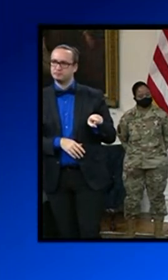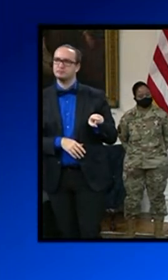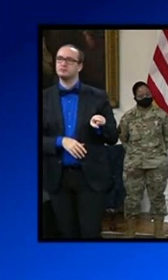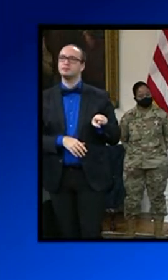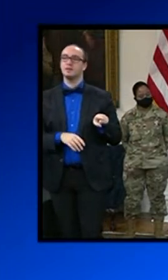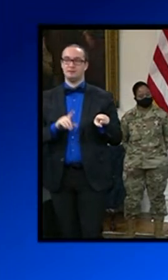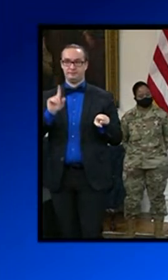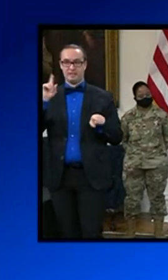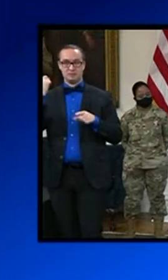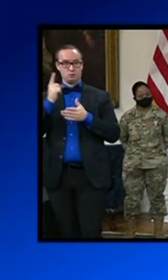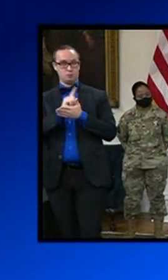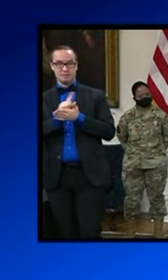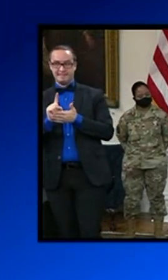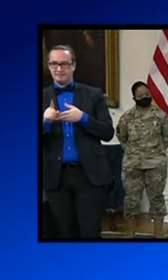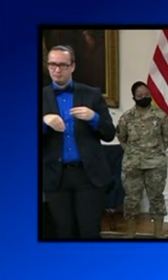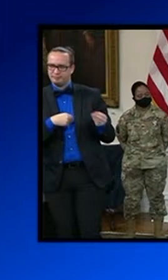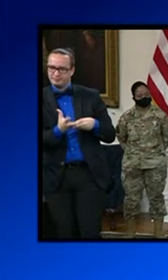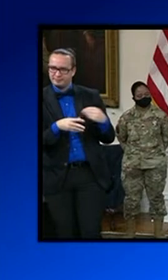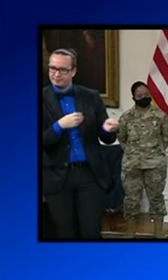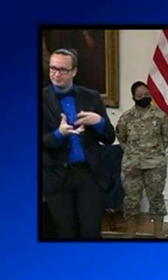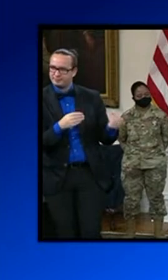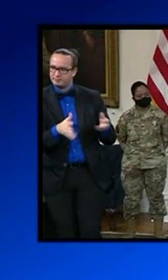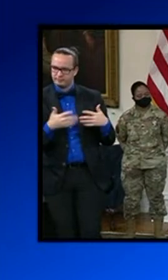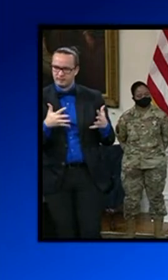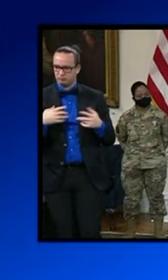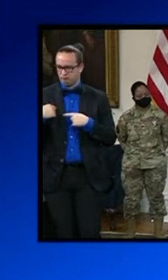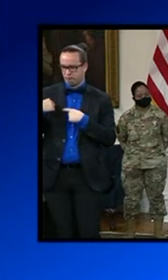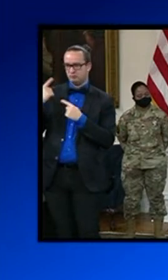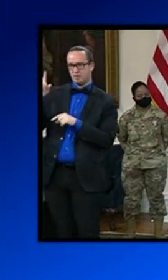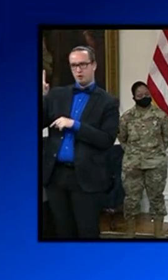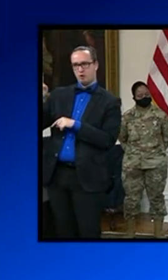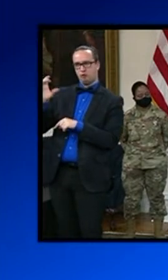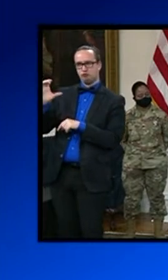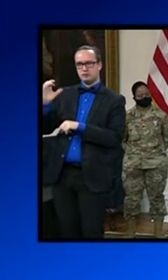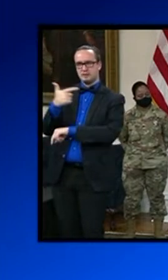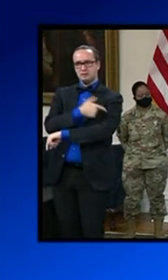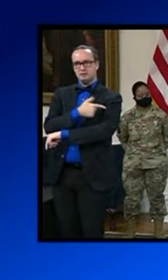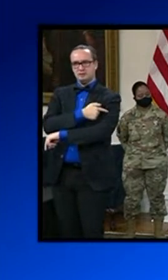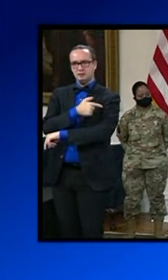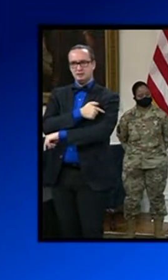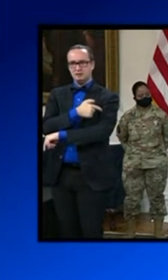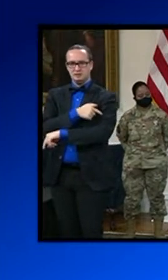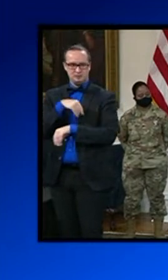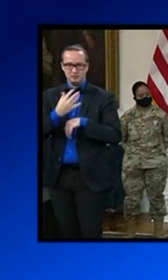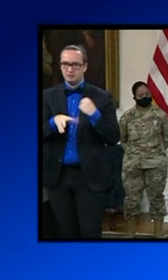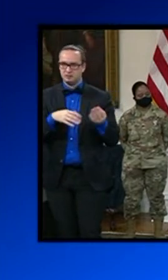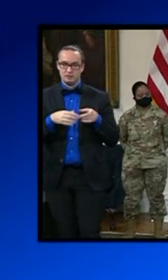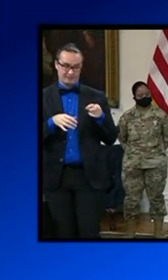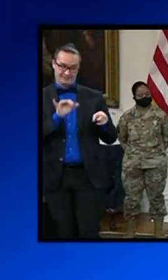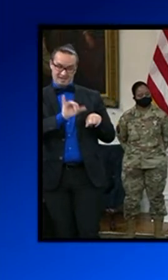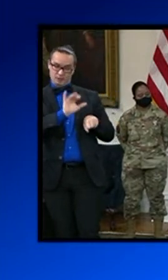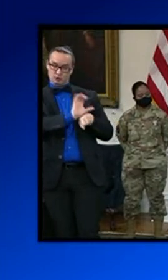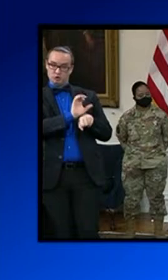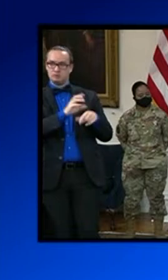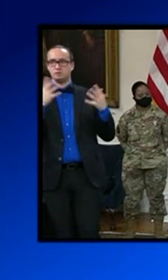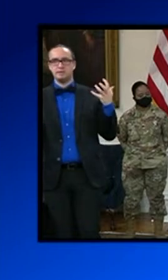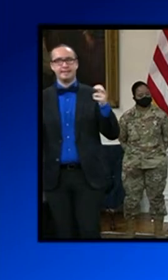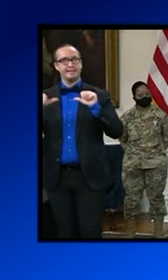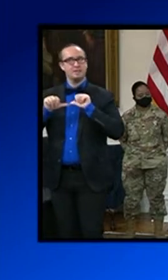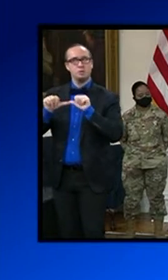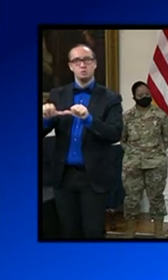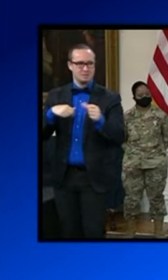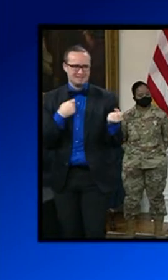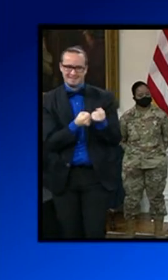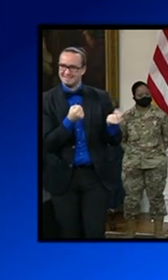over 100 doses, and the church has expressed a desire to continue that momentum. In fact, the Pastor